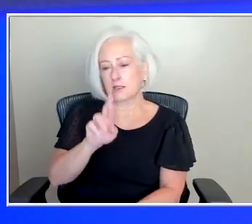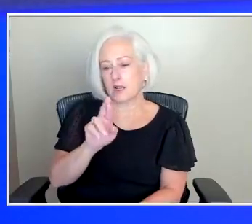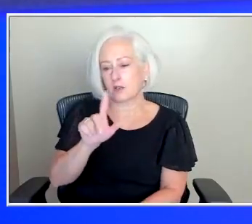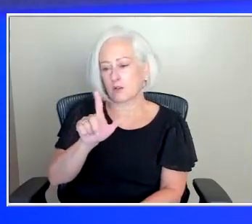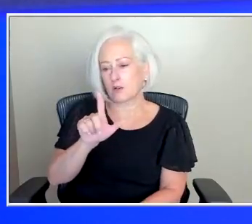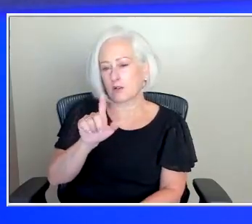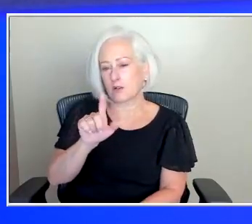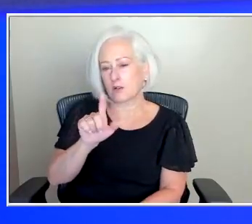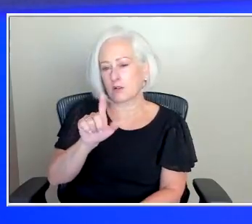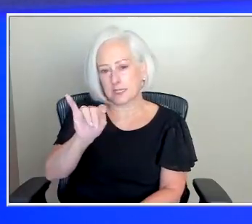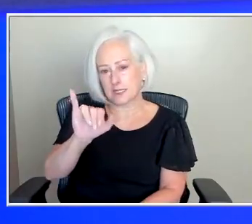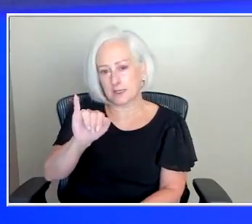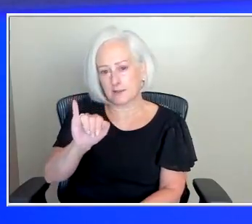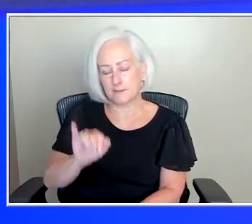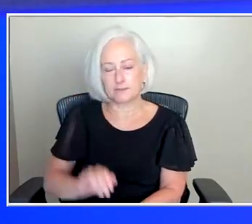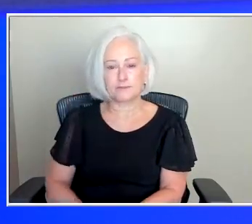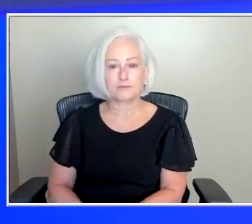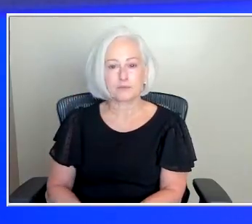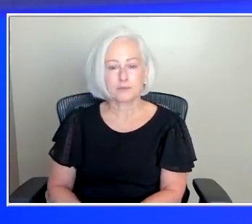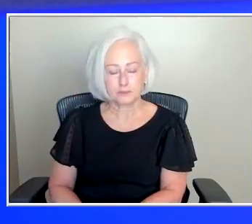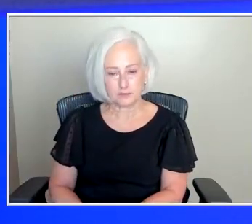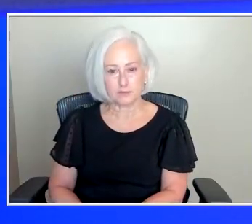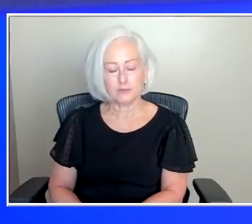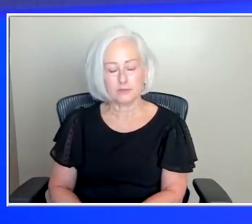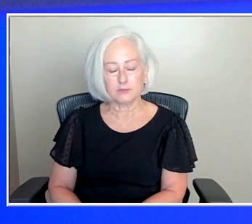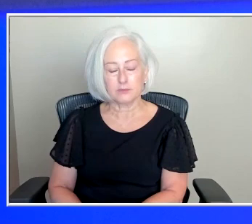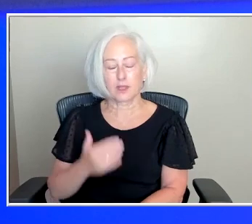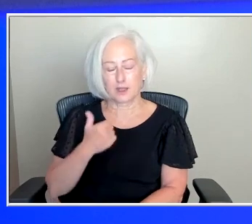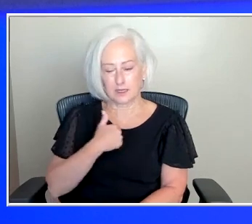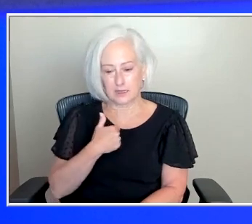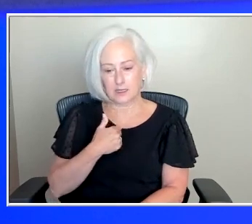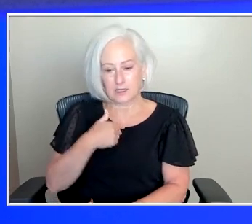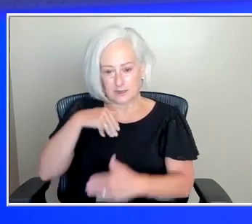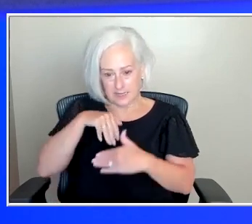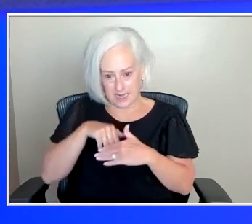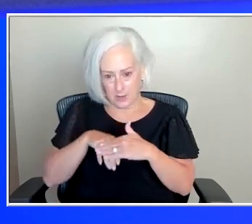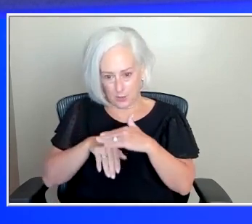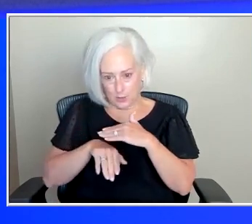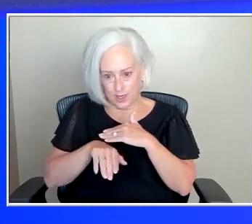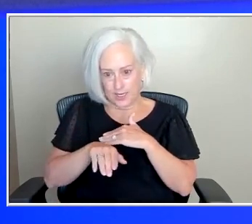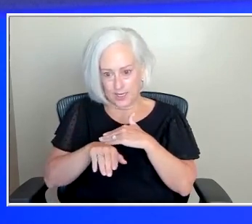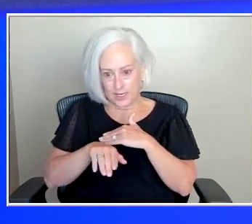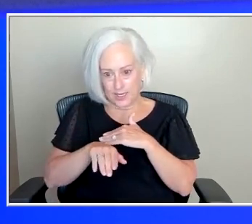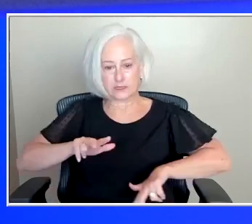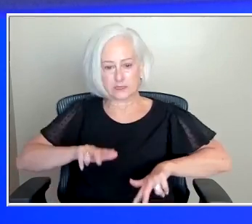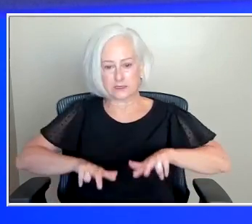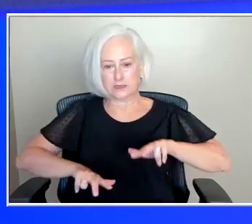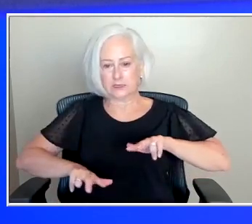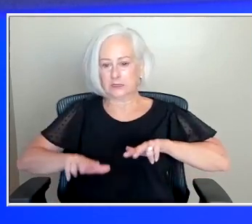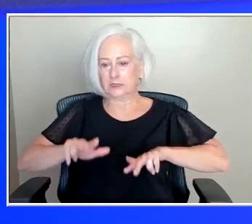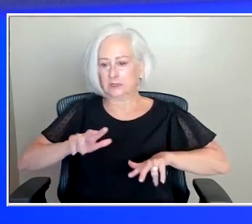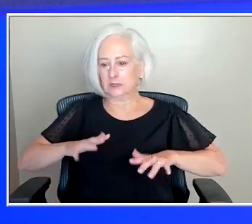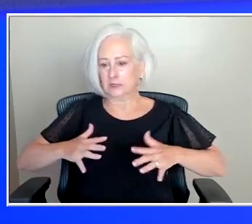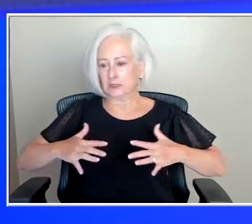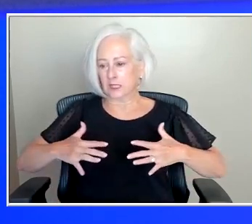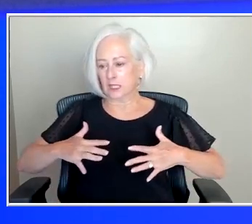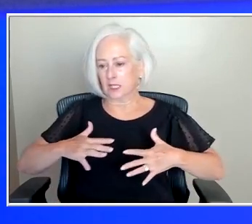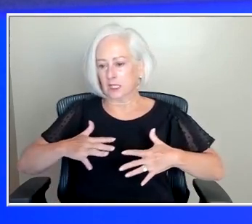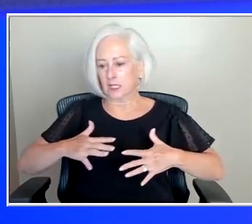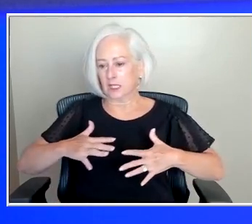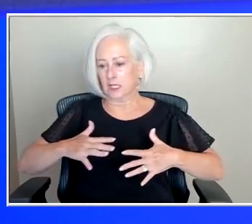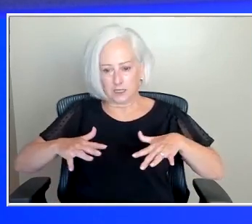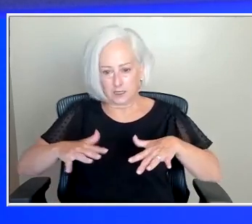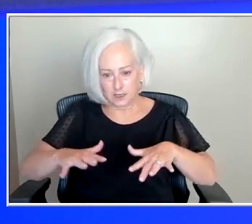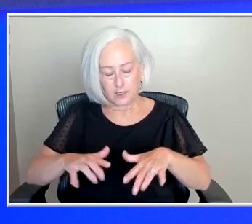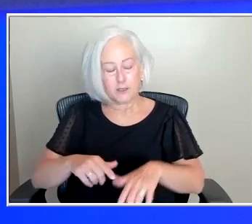Well, again, I went in with a little bit of reservations. He came in, introduced